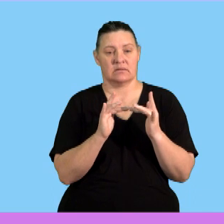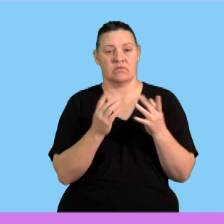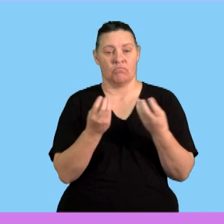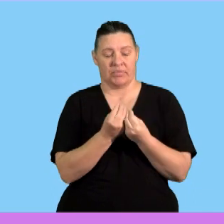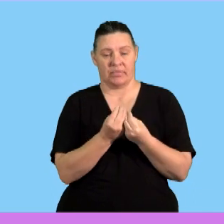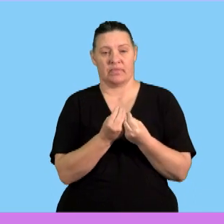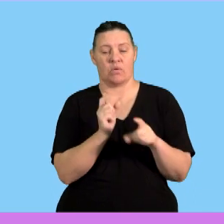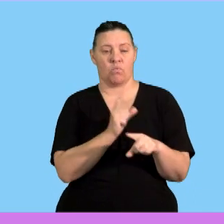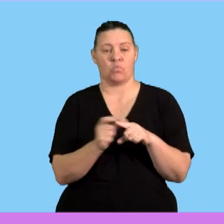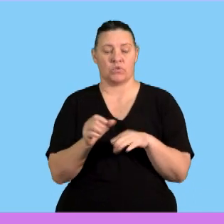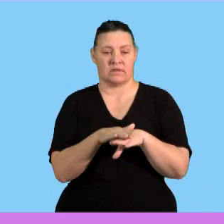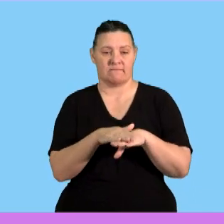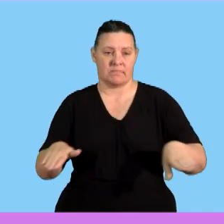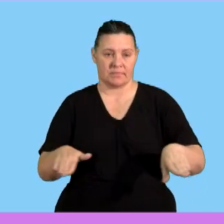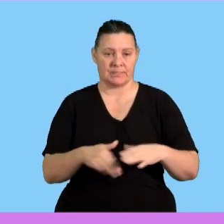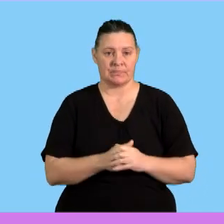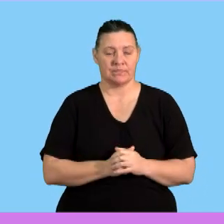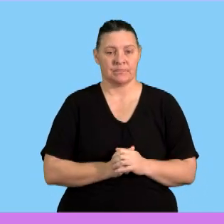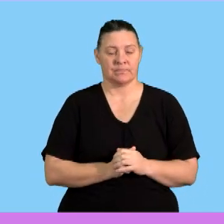connect it